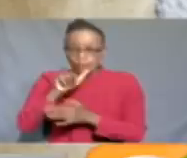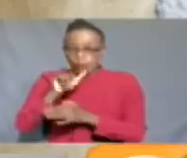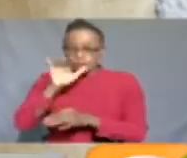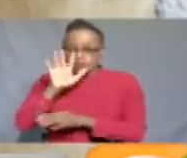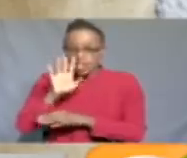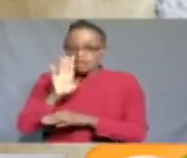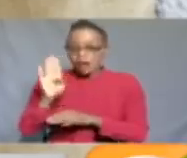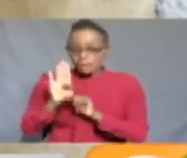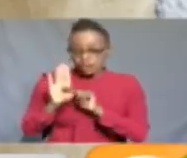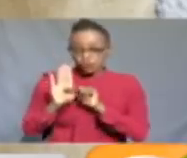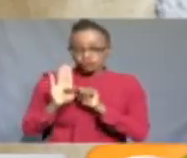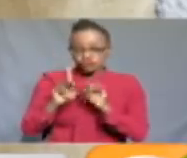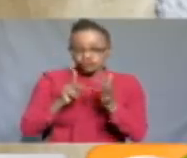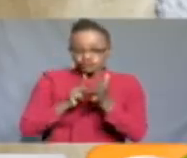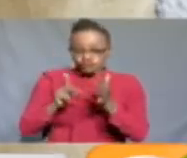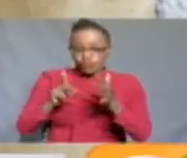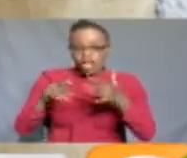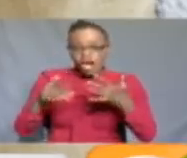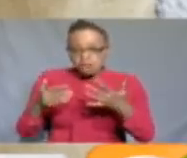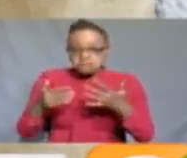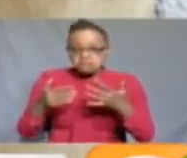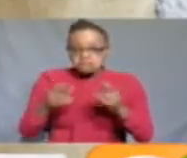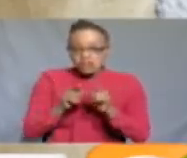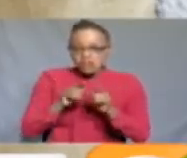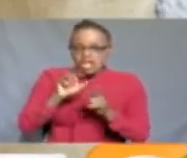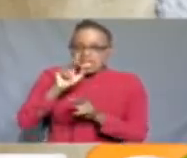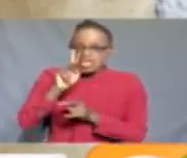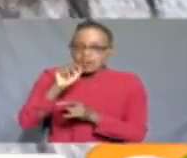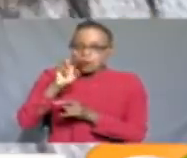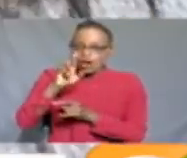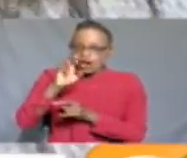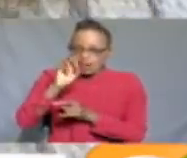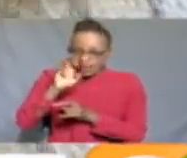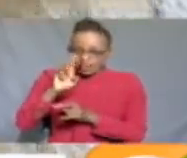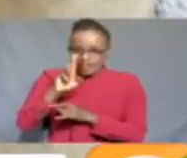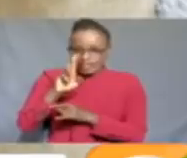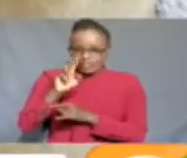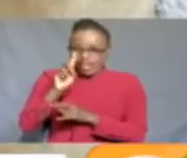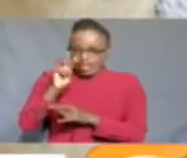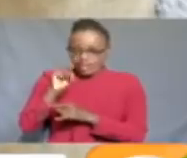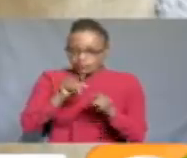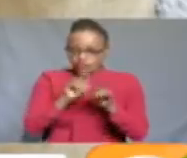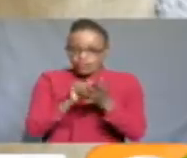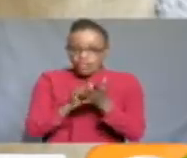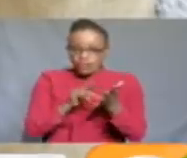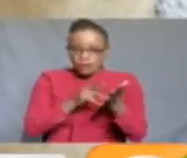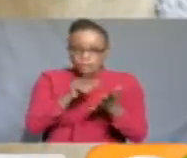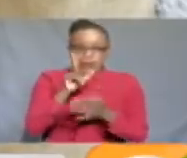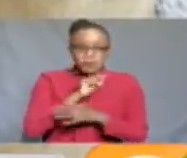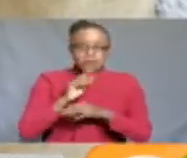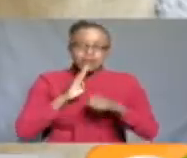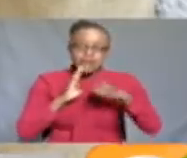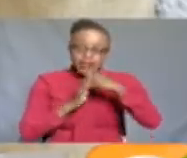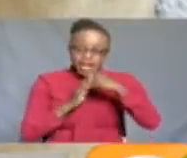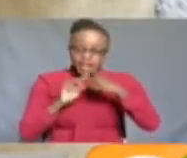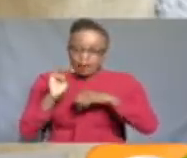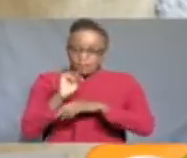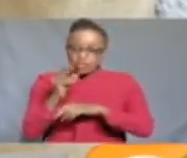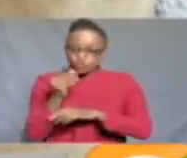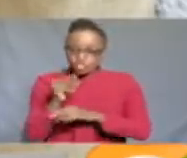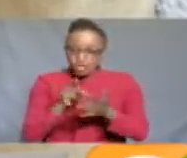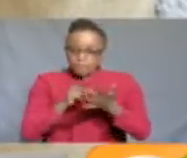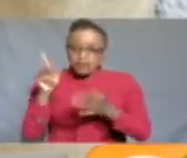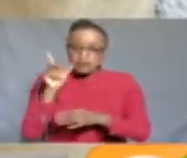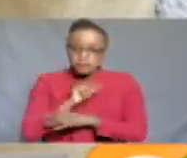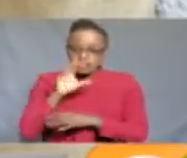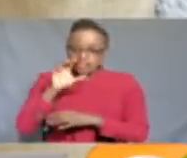billion shillings was released for the construction of Kimwarer Dam. However, an additional commitment fee of 900 million shillings was paid